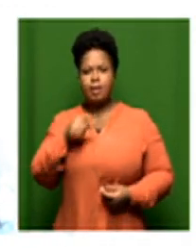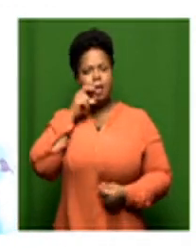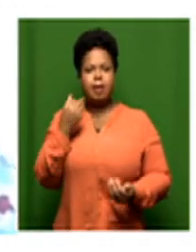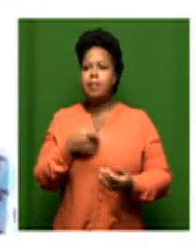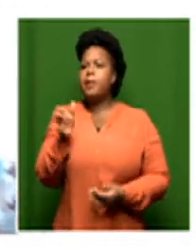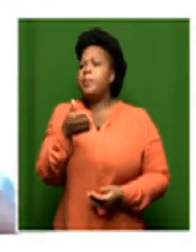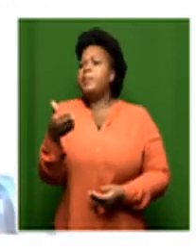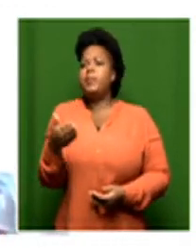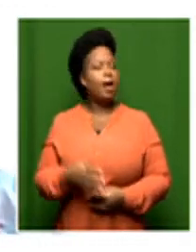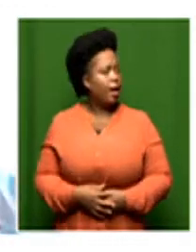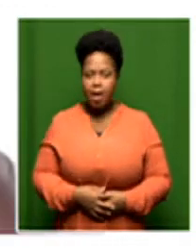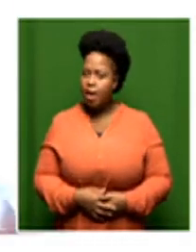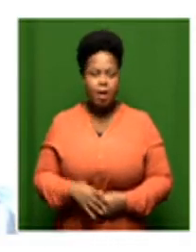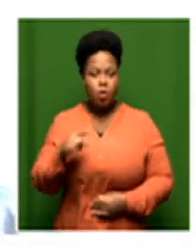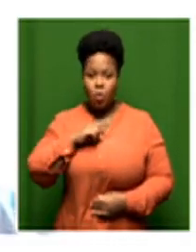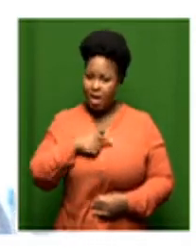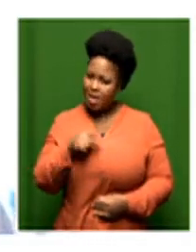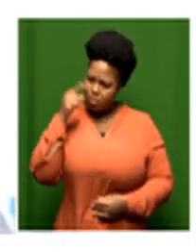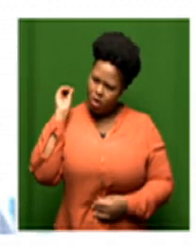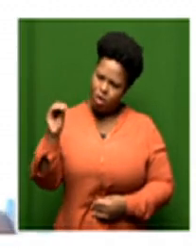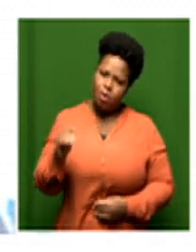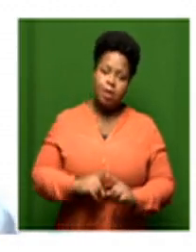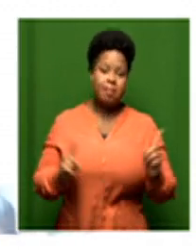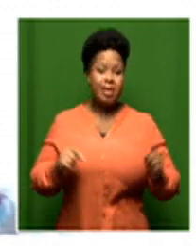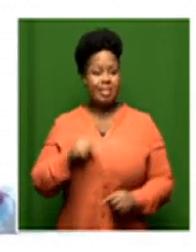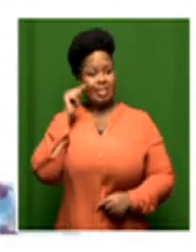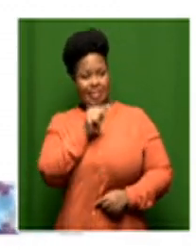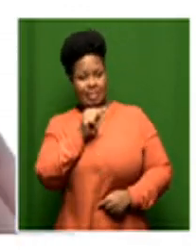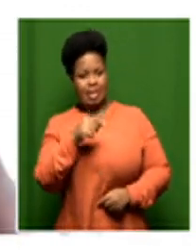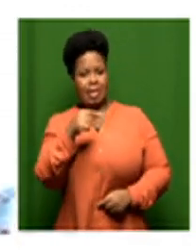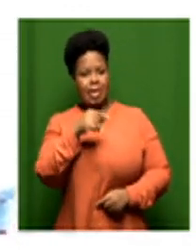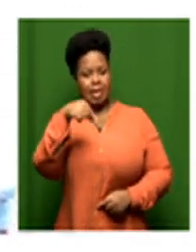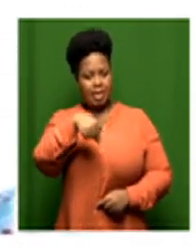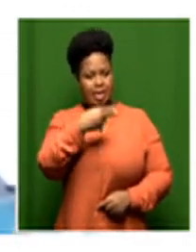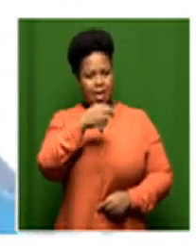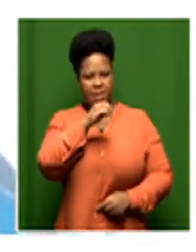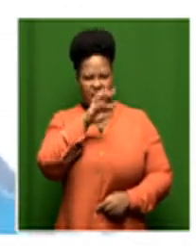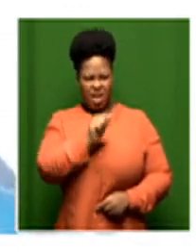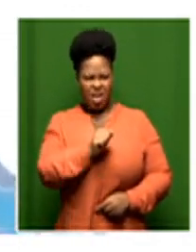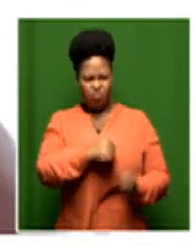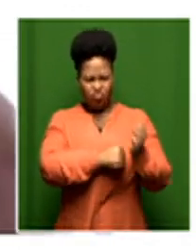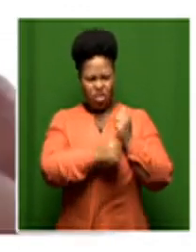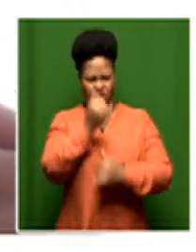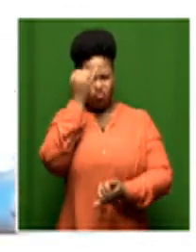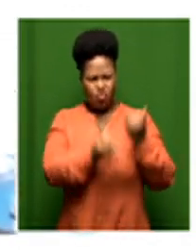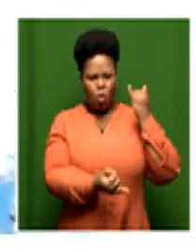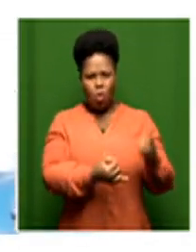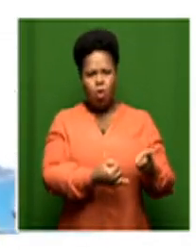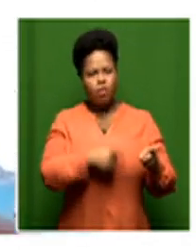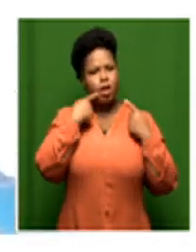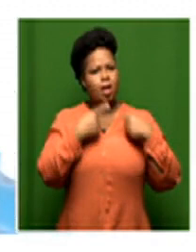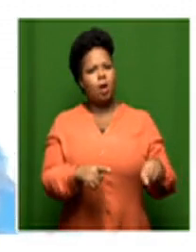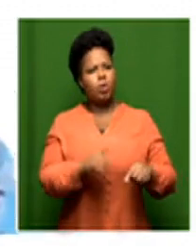names, but this is the issue about this kind of name that is not structured properly. One, in